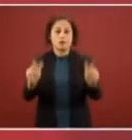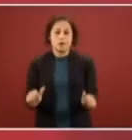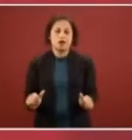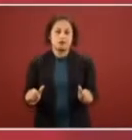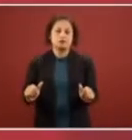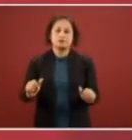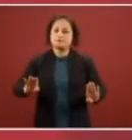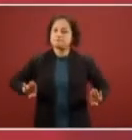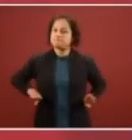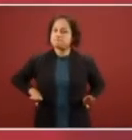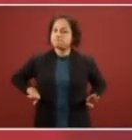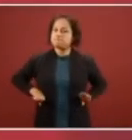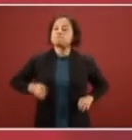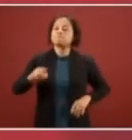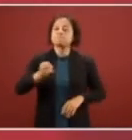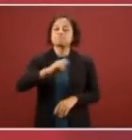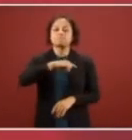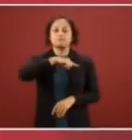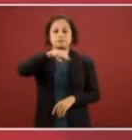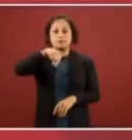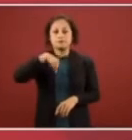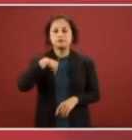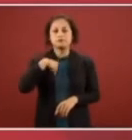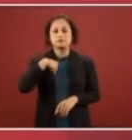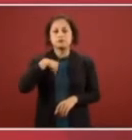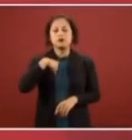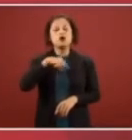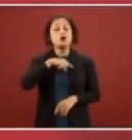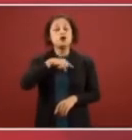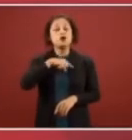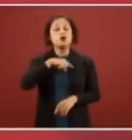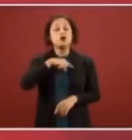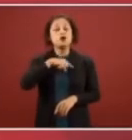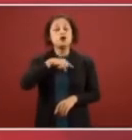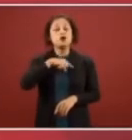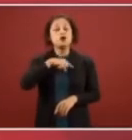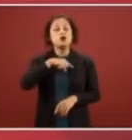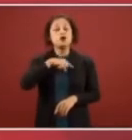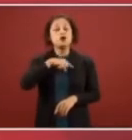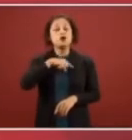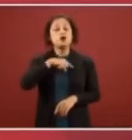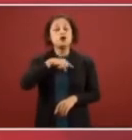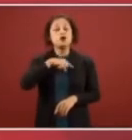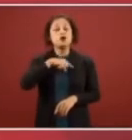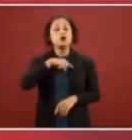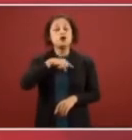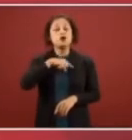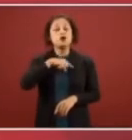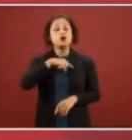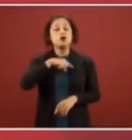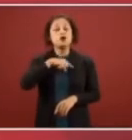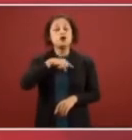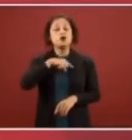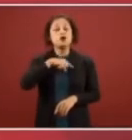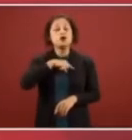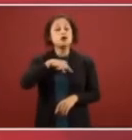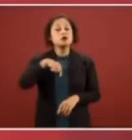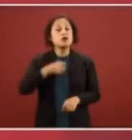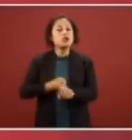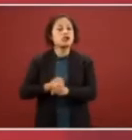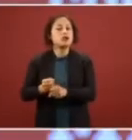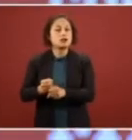Nosotros somos partidarios de la no violencia. Además, we are believers in non-violence, and besides